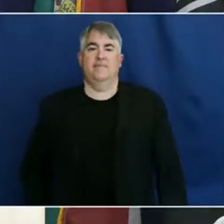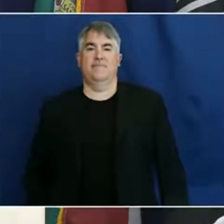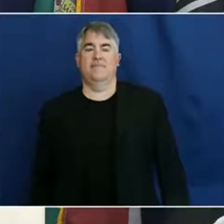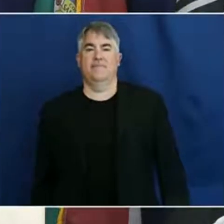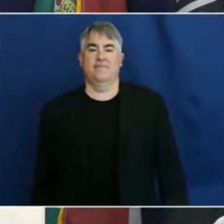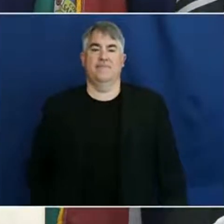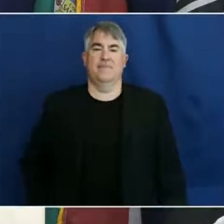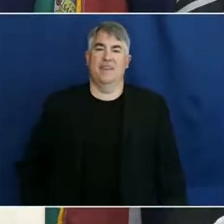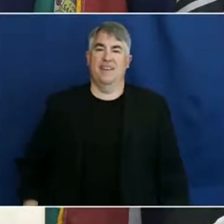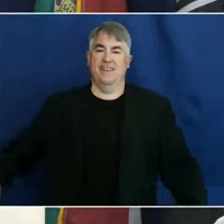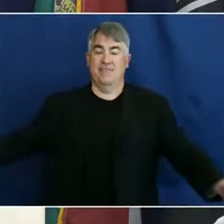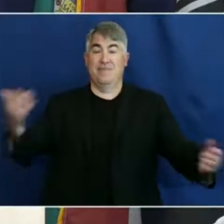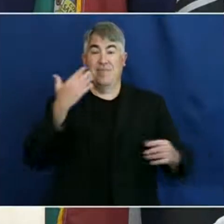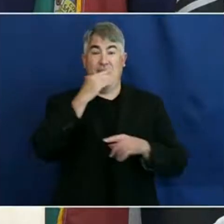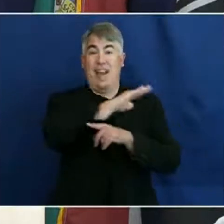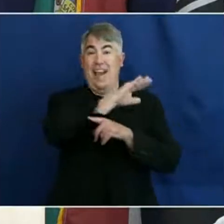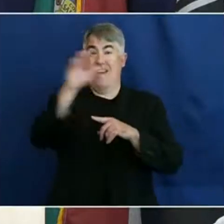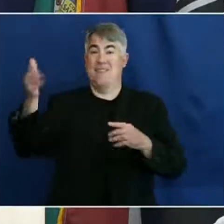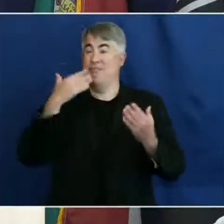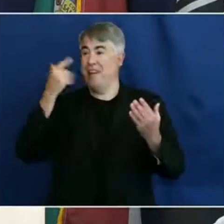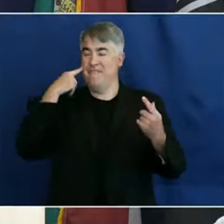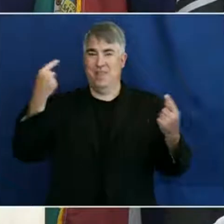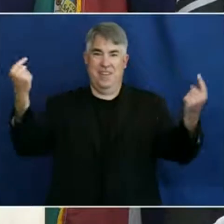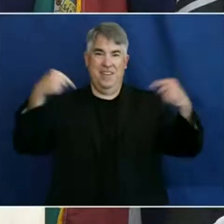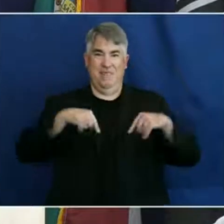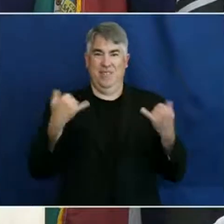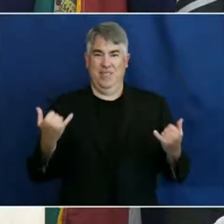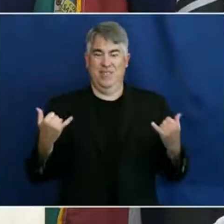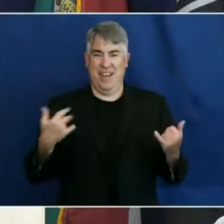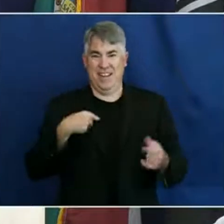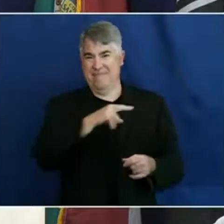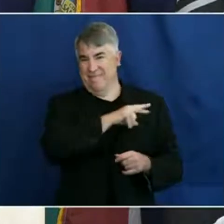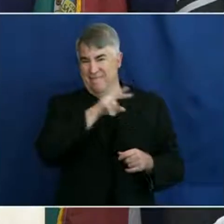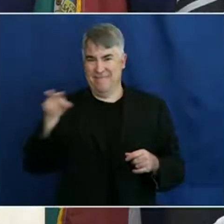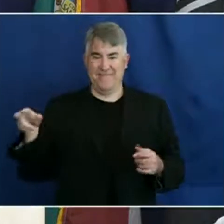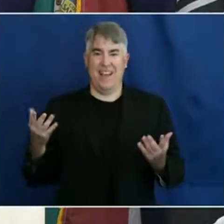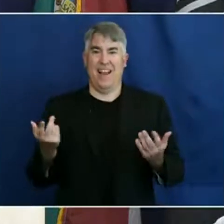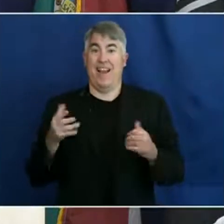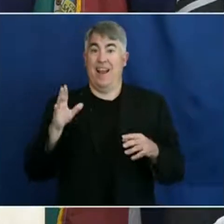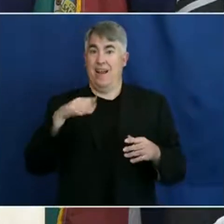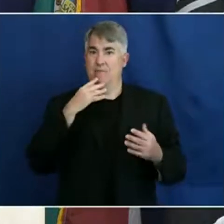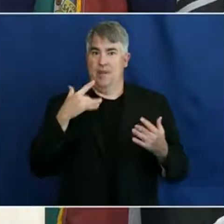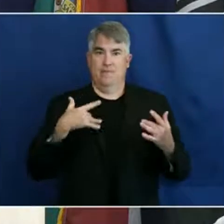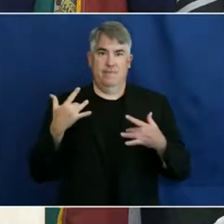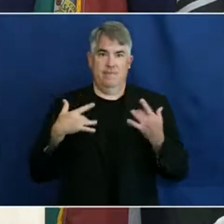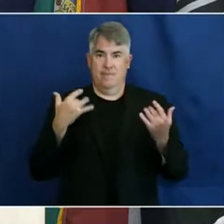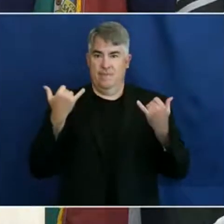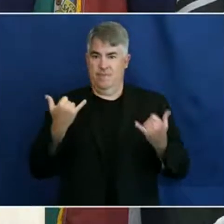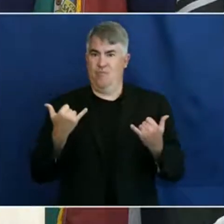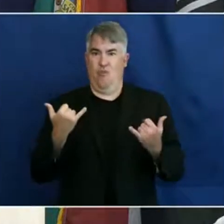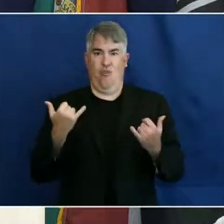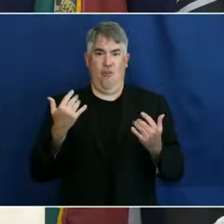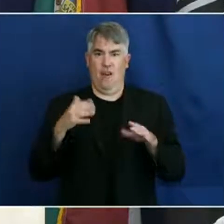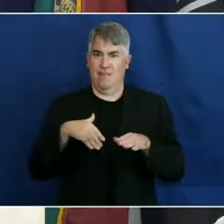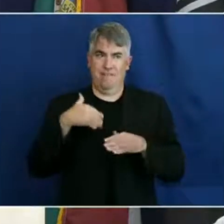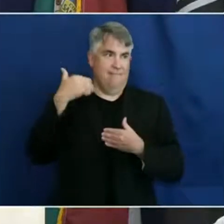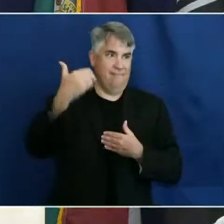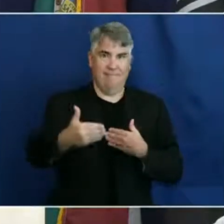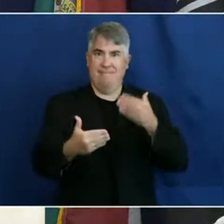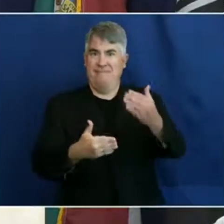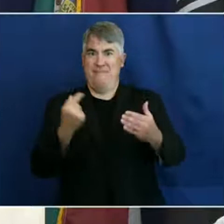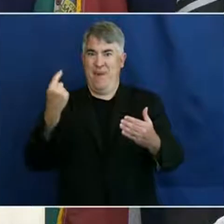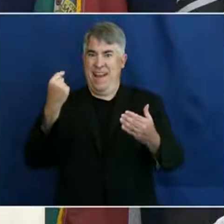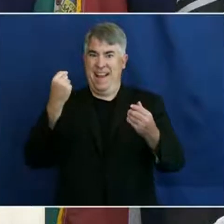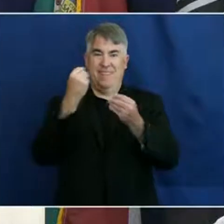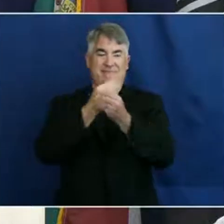Good afternoon. Thank you all for joining us today. Today is another really strong step forward in our response for COVID here in San